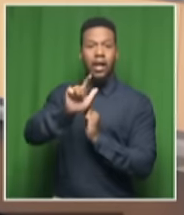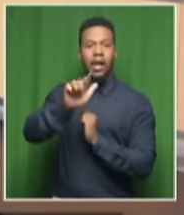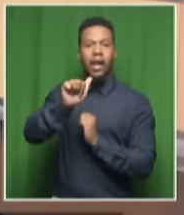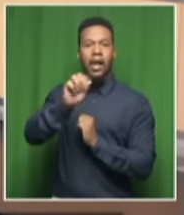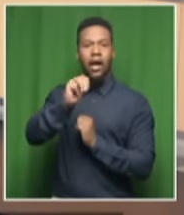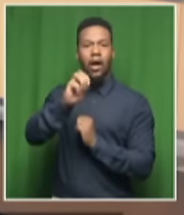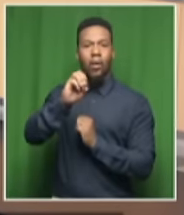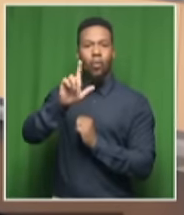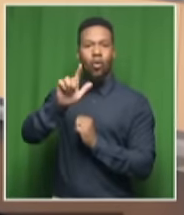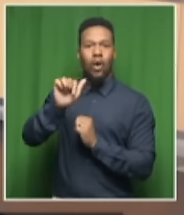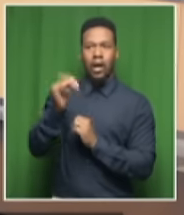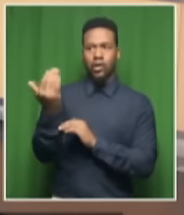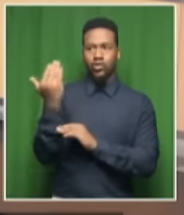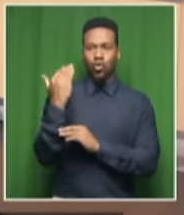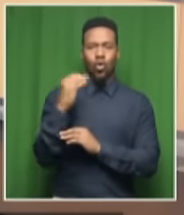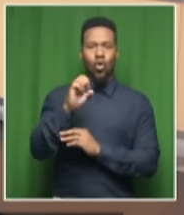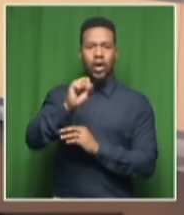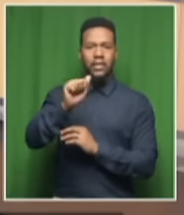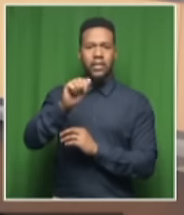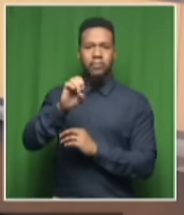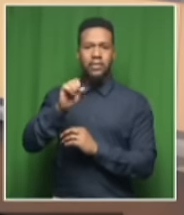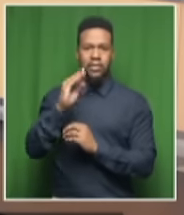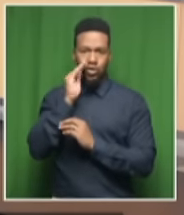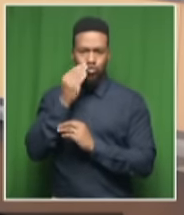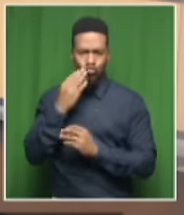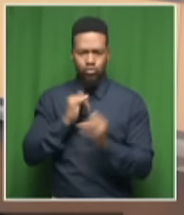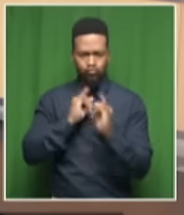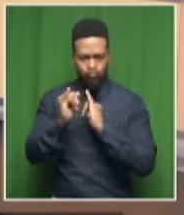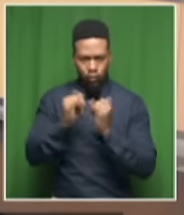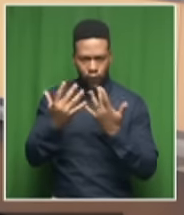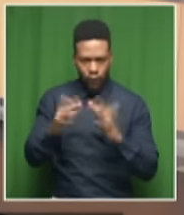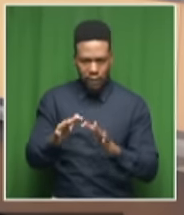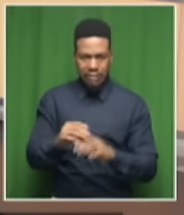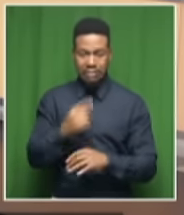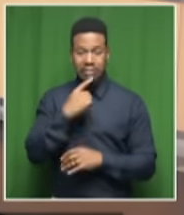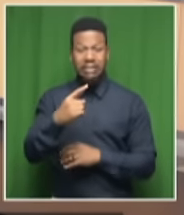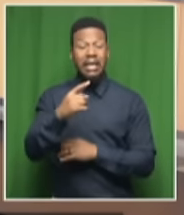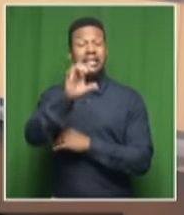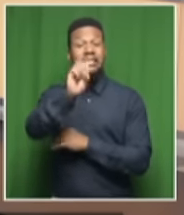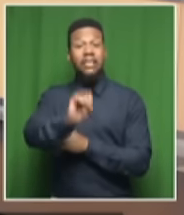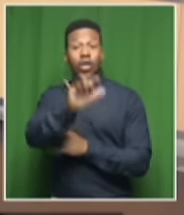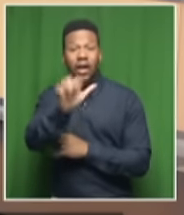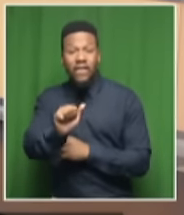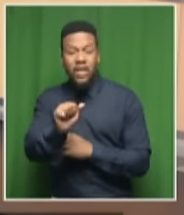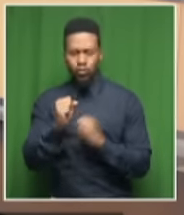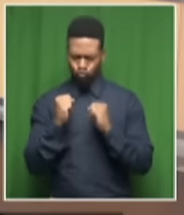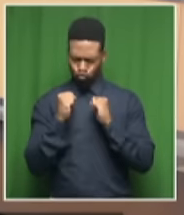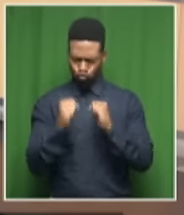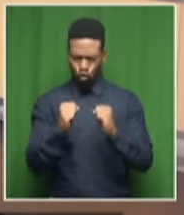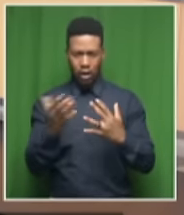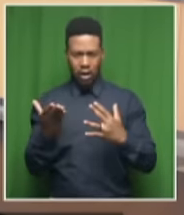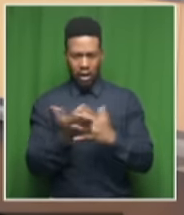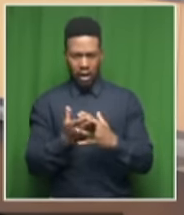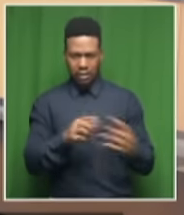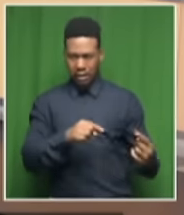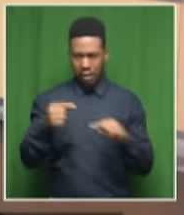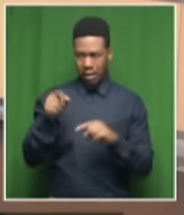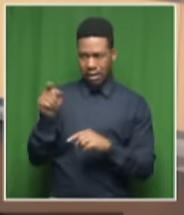SABC News last night ahead of his trip to The Hague. He says South Africa has a strong case against Israel.